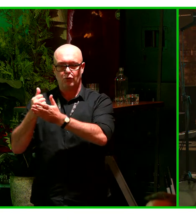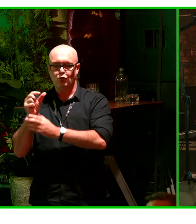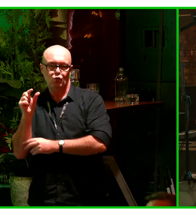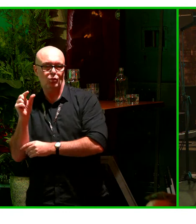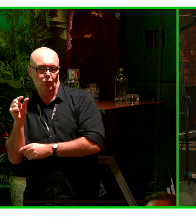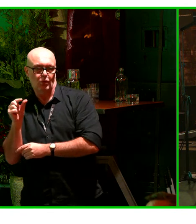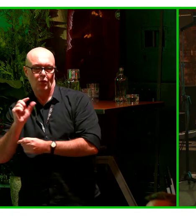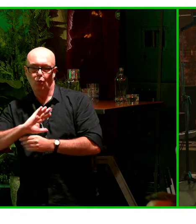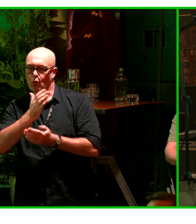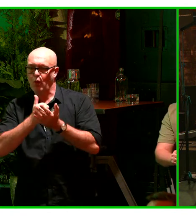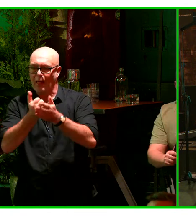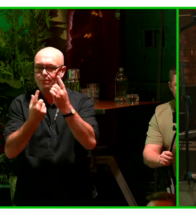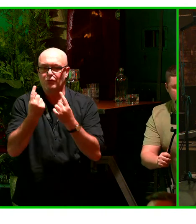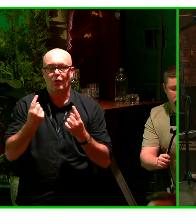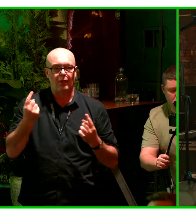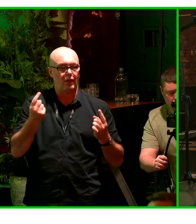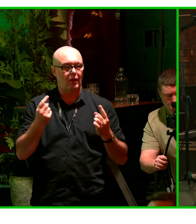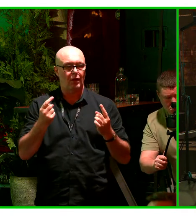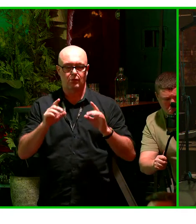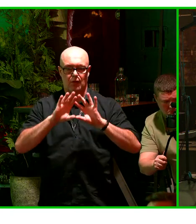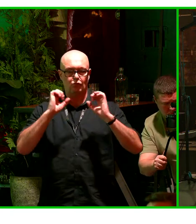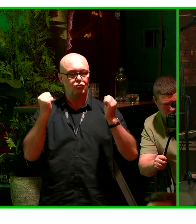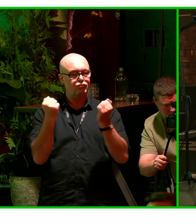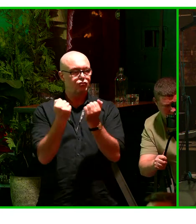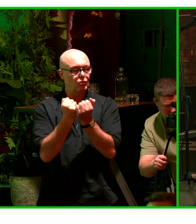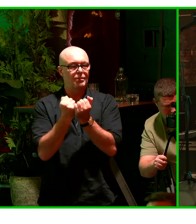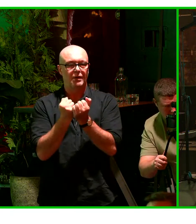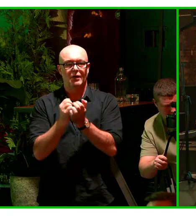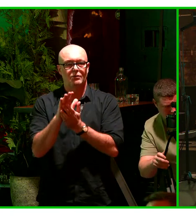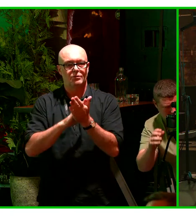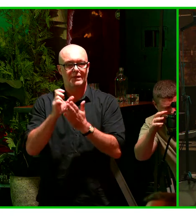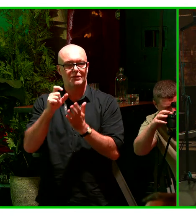each other to get there. And that's maybe the